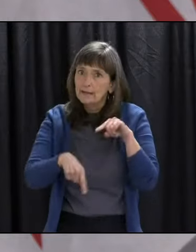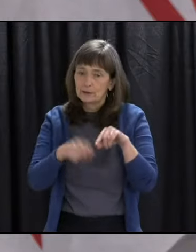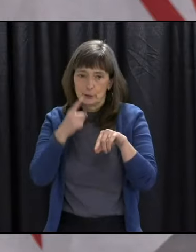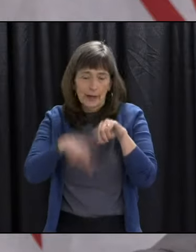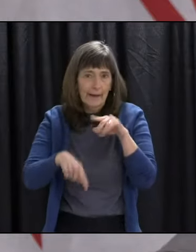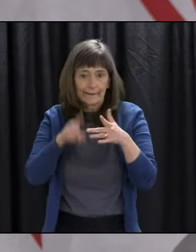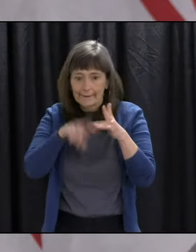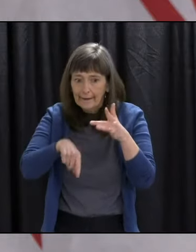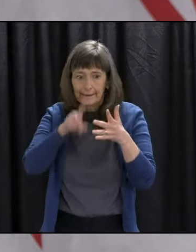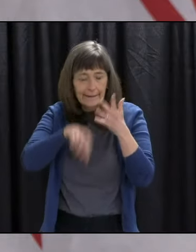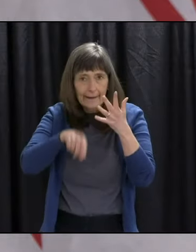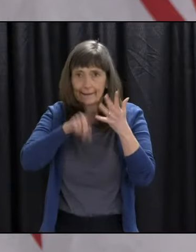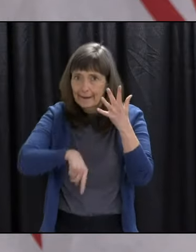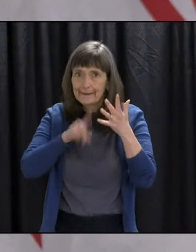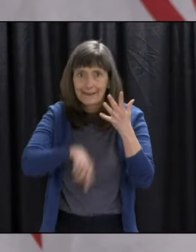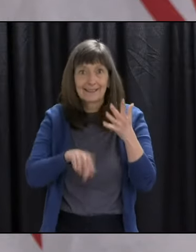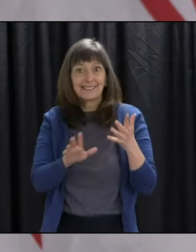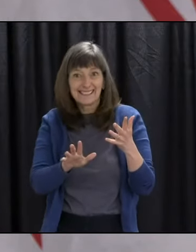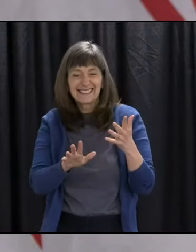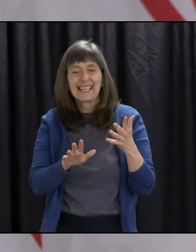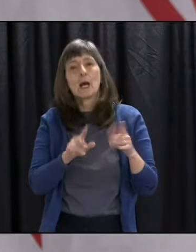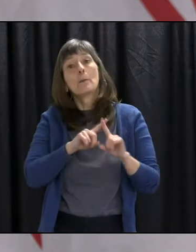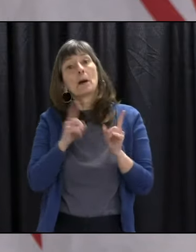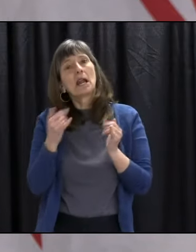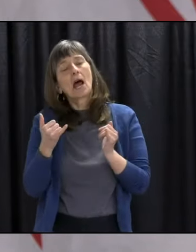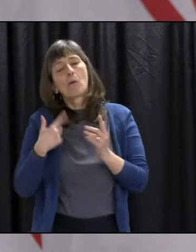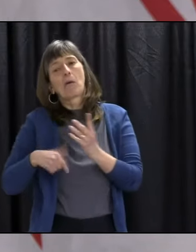like to talk to you about some things that you can do.